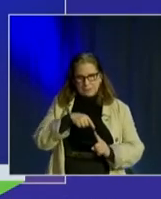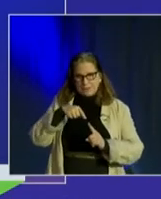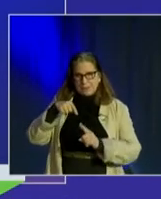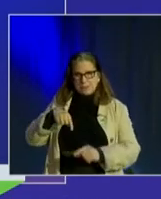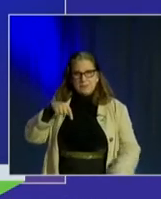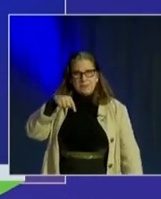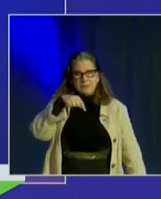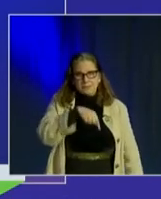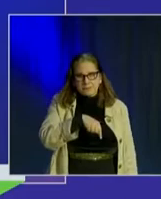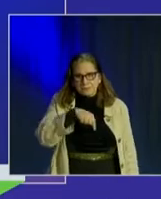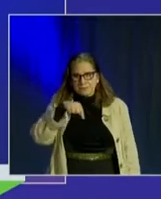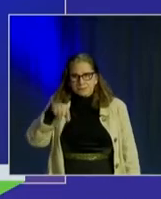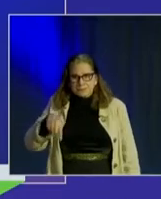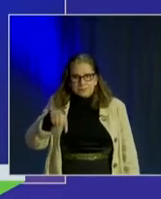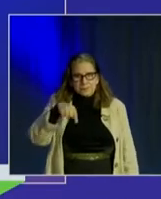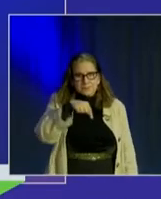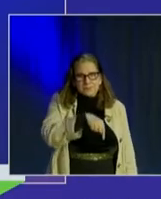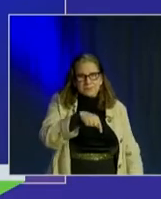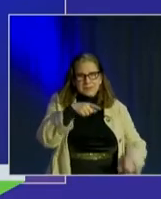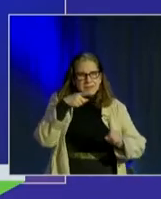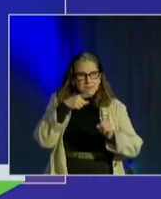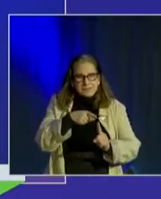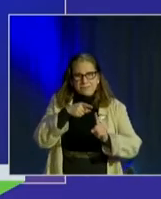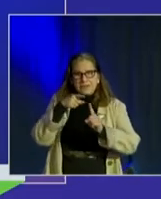problem with also